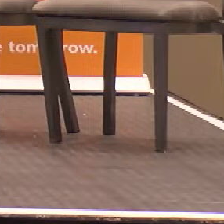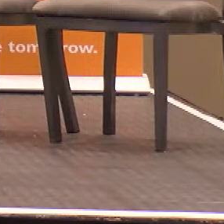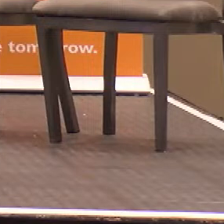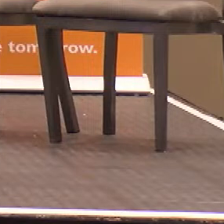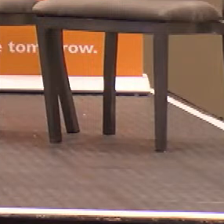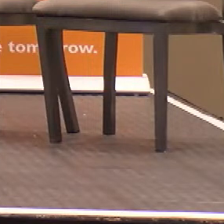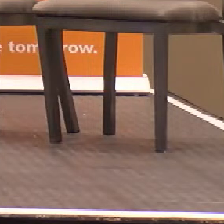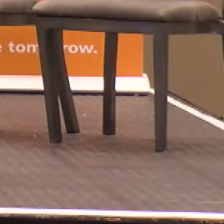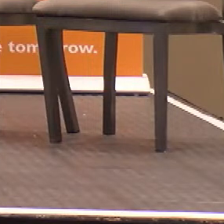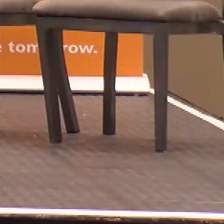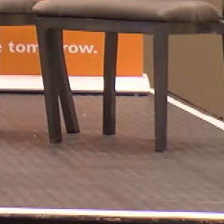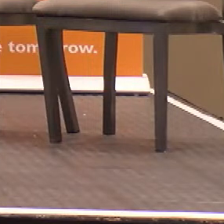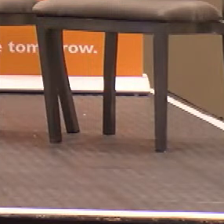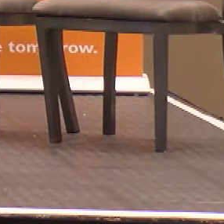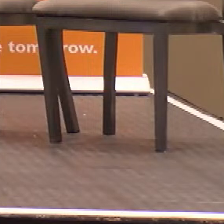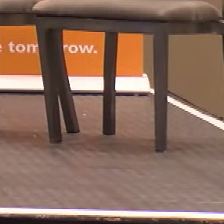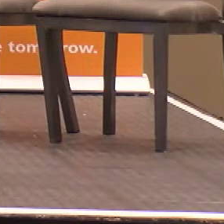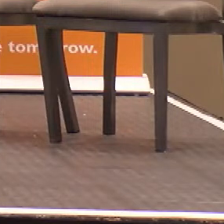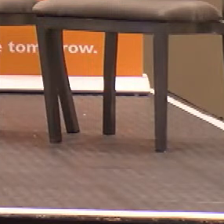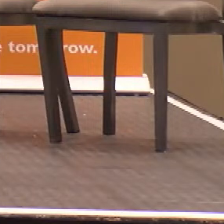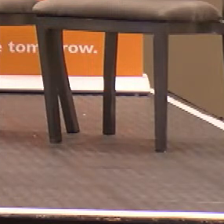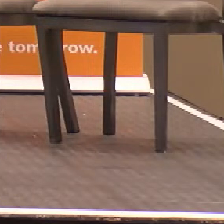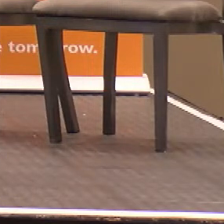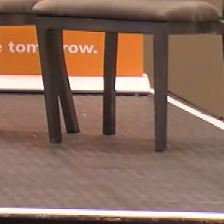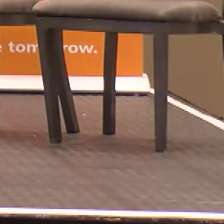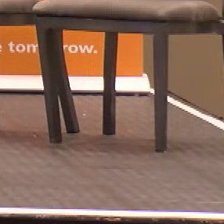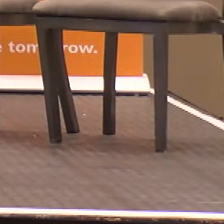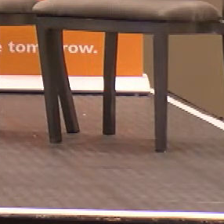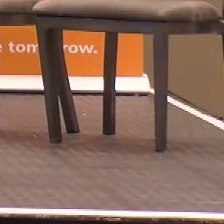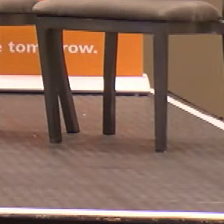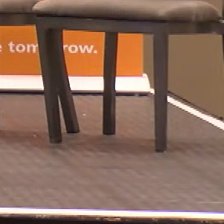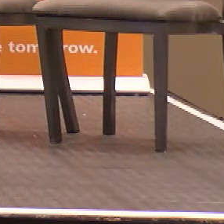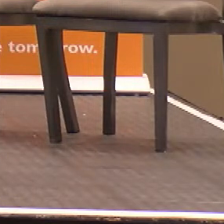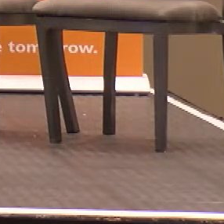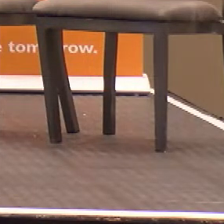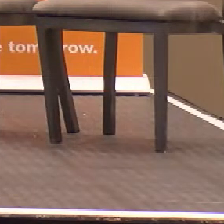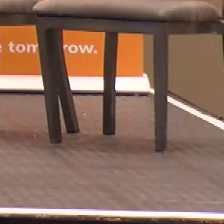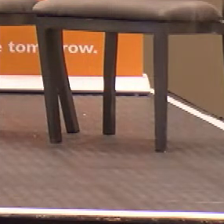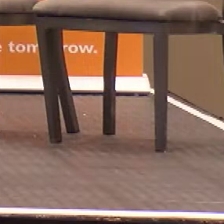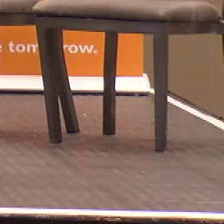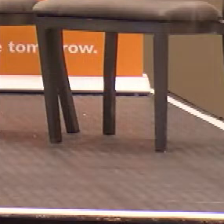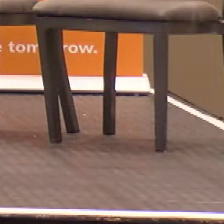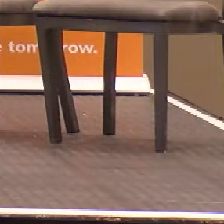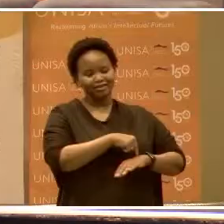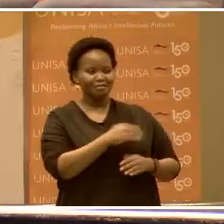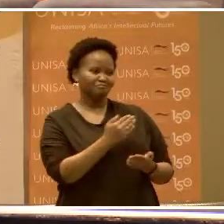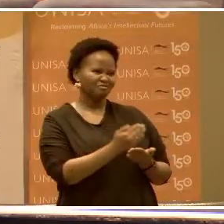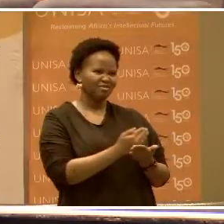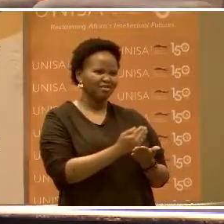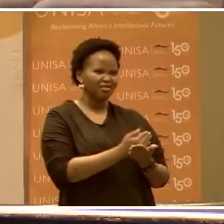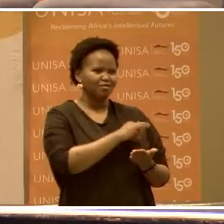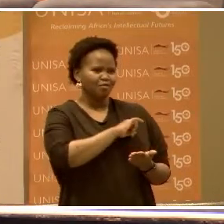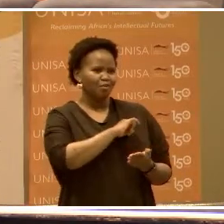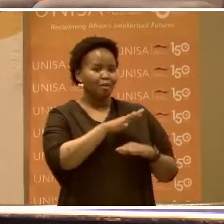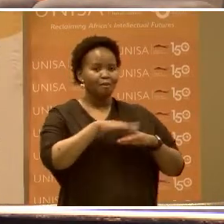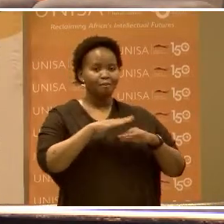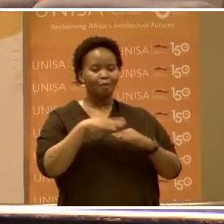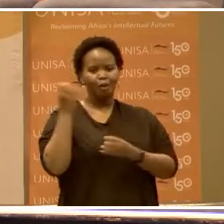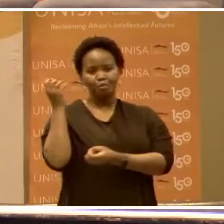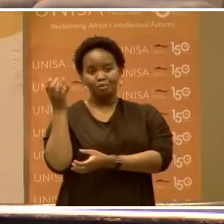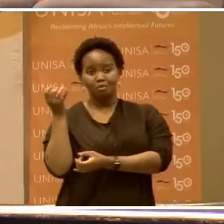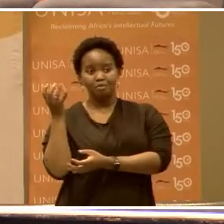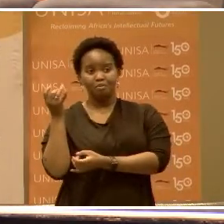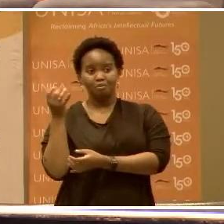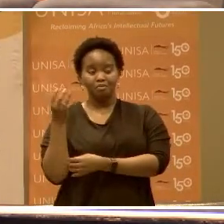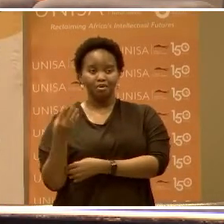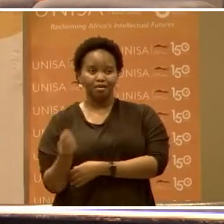take much of the time so that we can save the time for the presentations and the time for the keynote